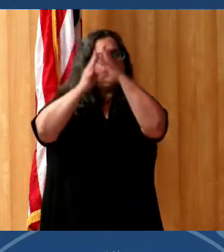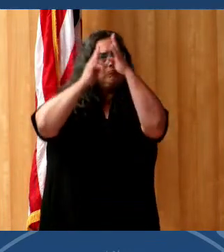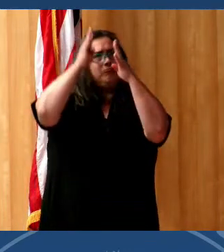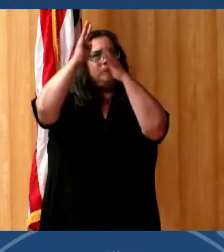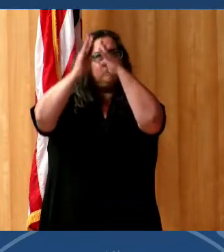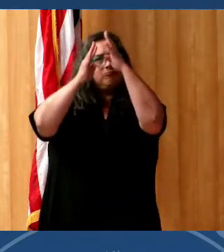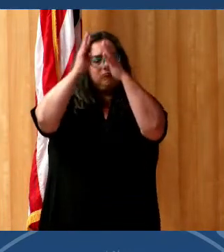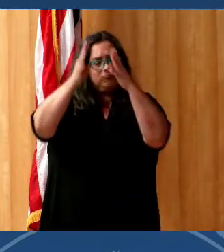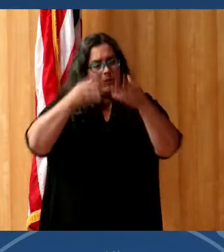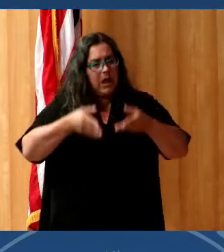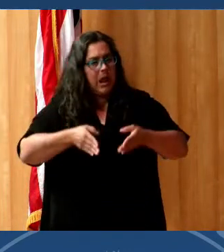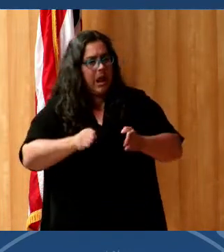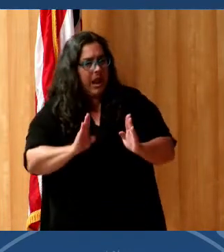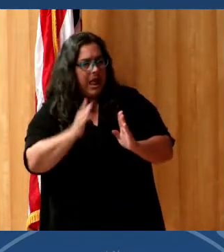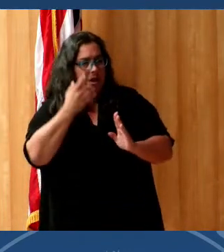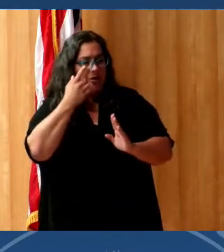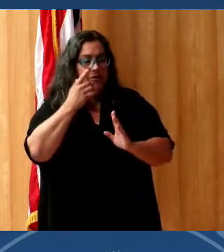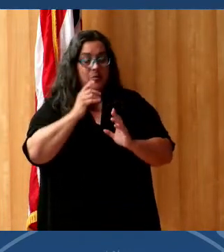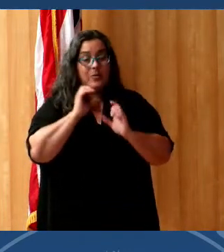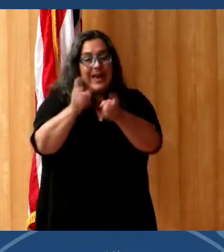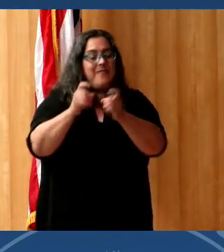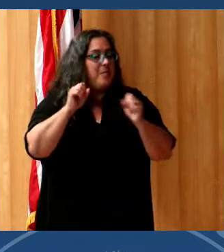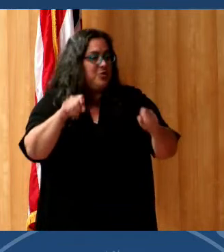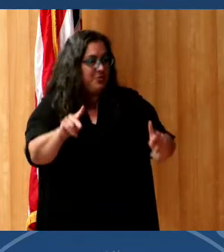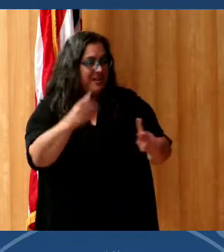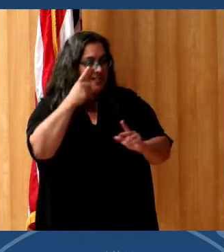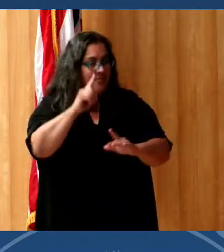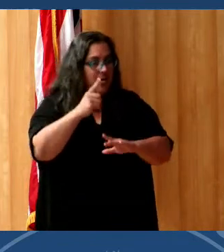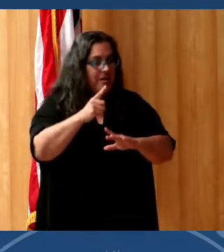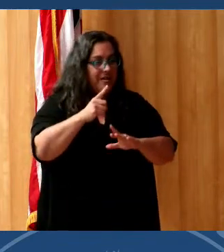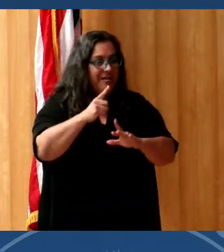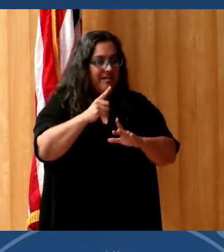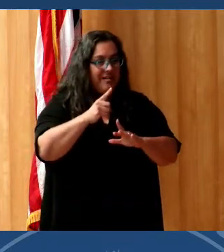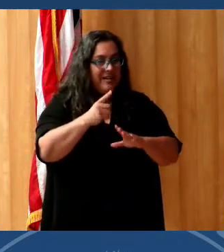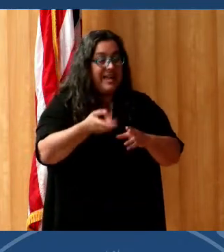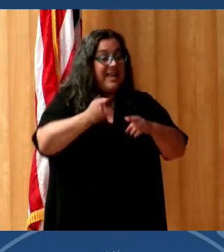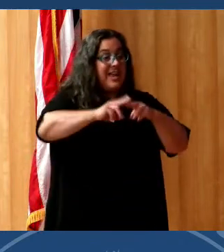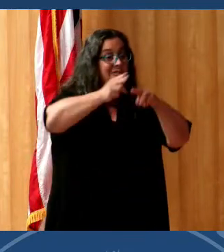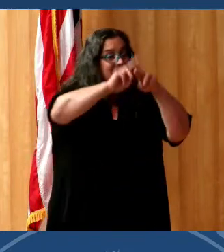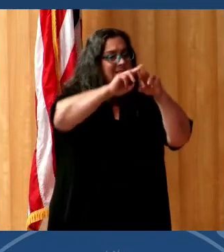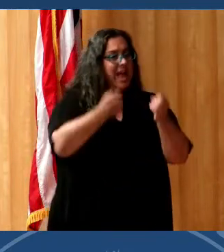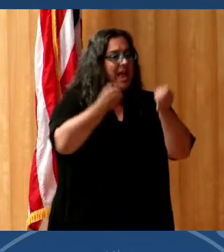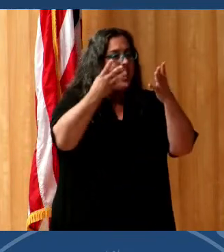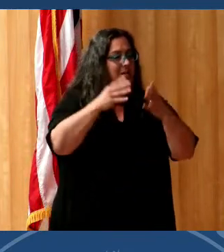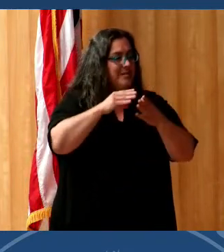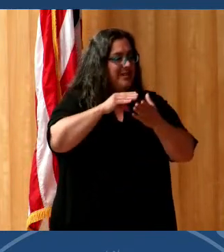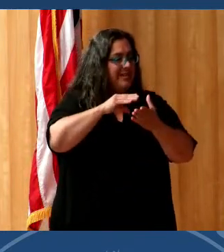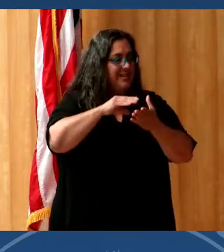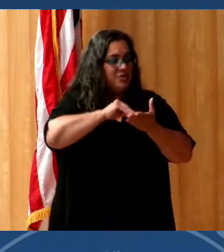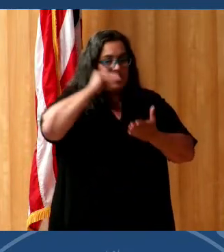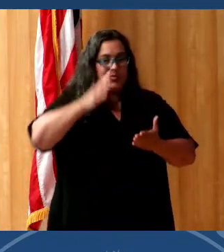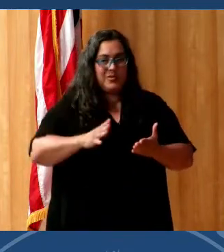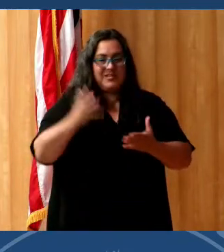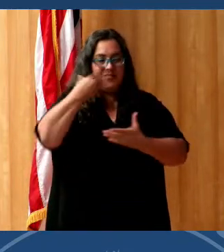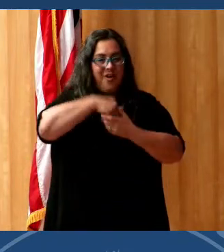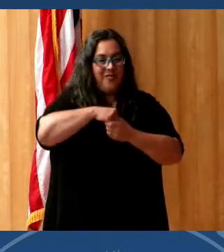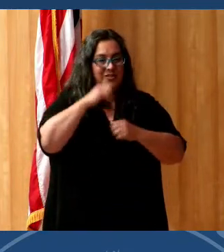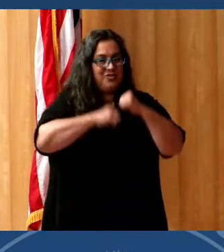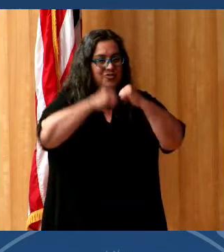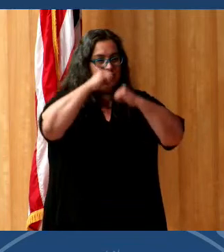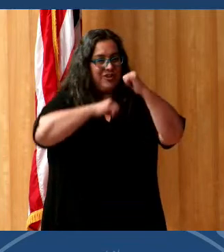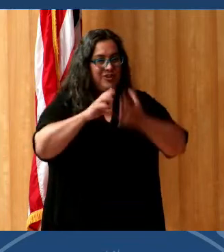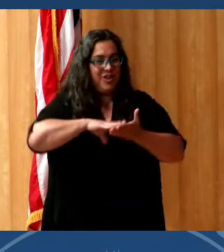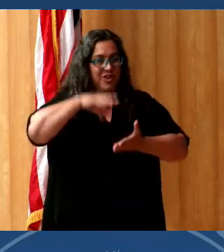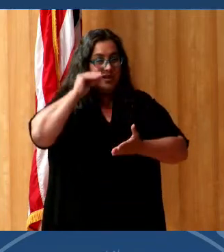allowed, it gave an opportunity to increase the number of kids that were in structured learning. And by working with